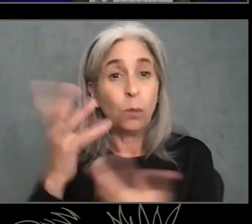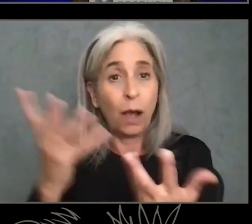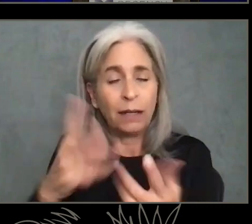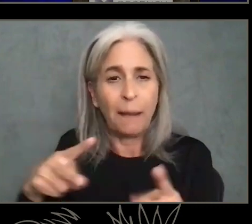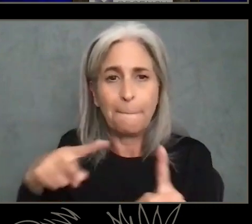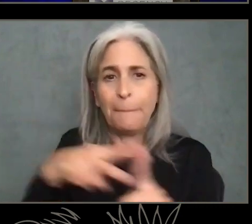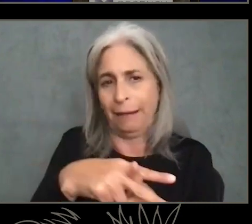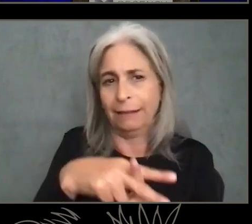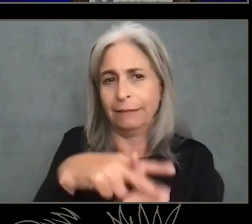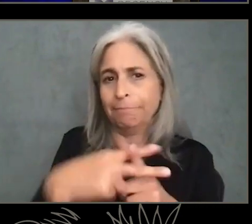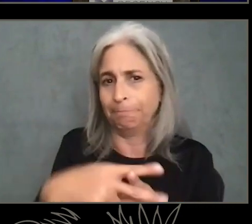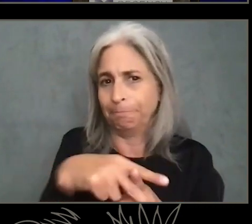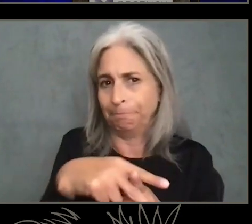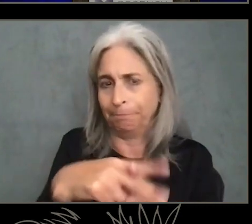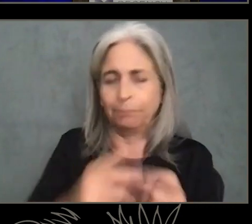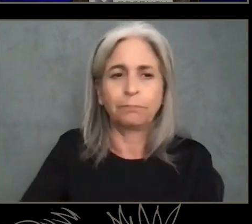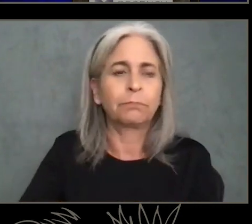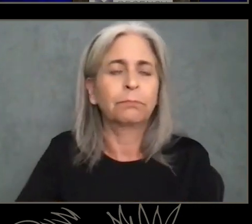plugins.